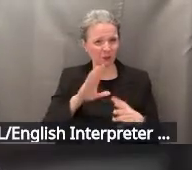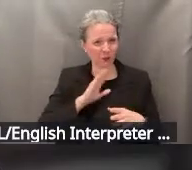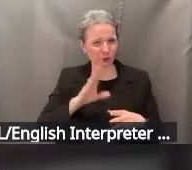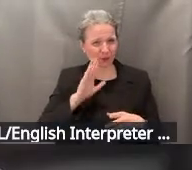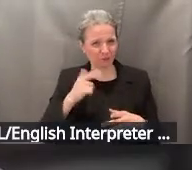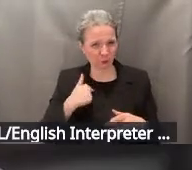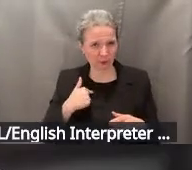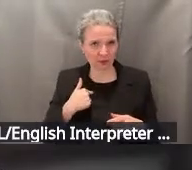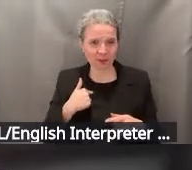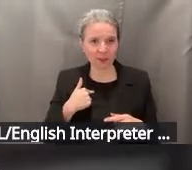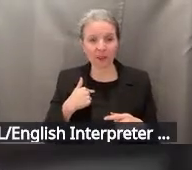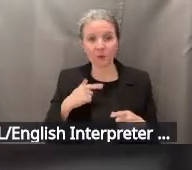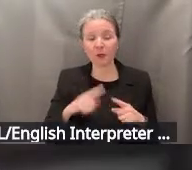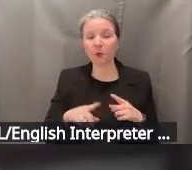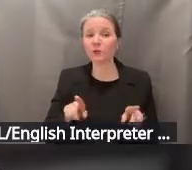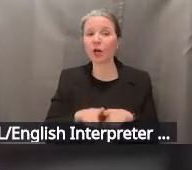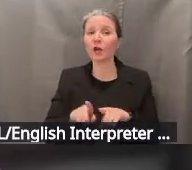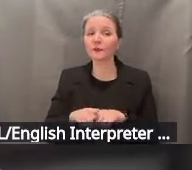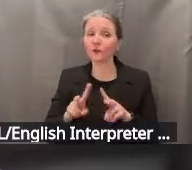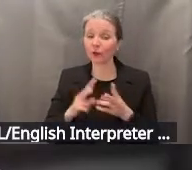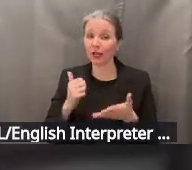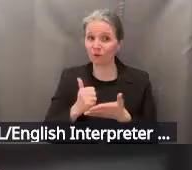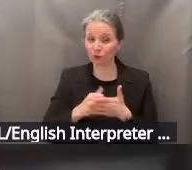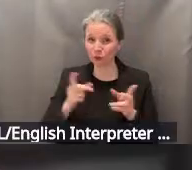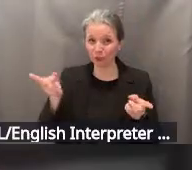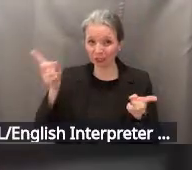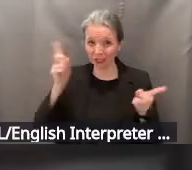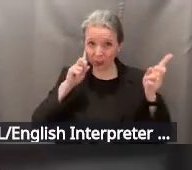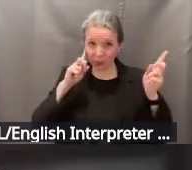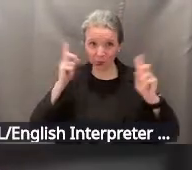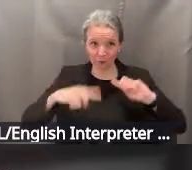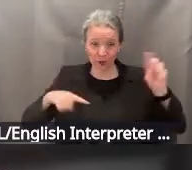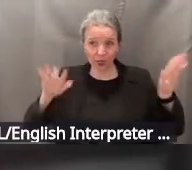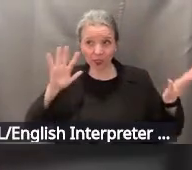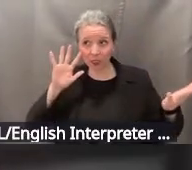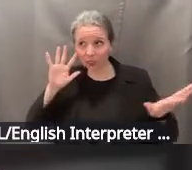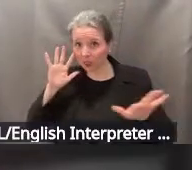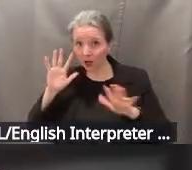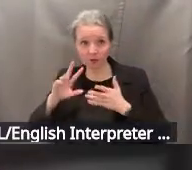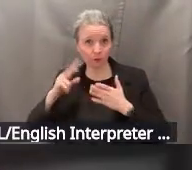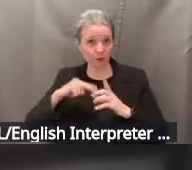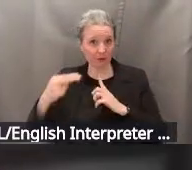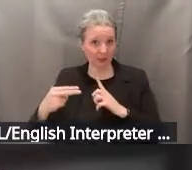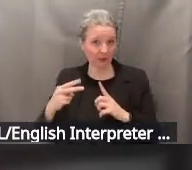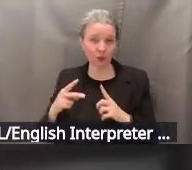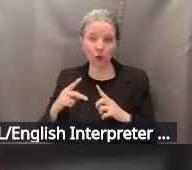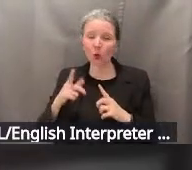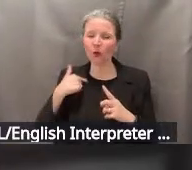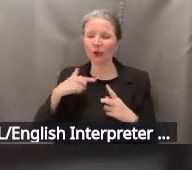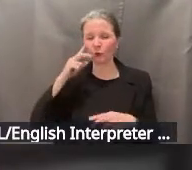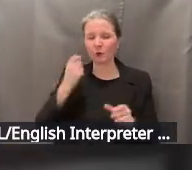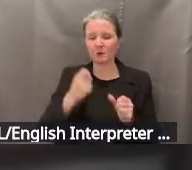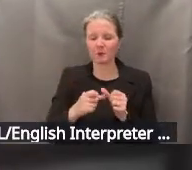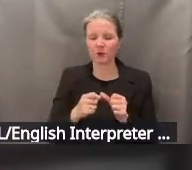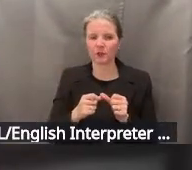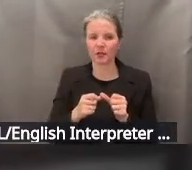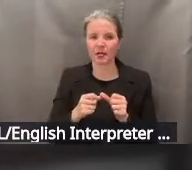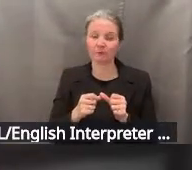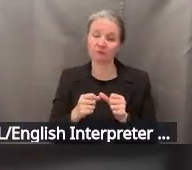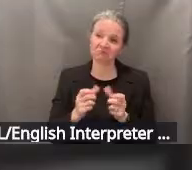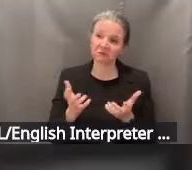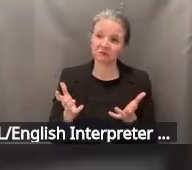me. But it was also very helpful to hear a variety of perspectives on this. We have to remember that, you